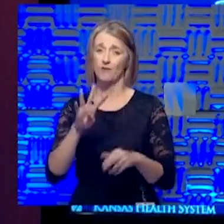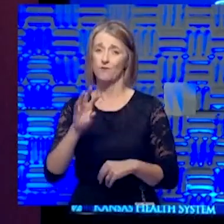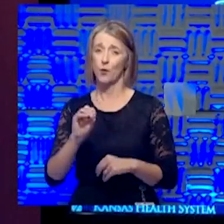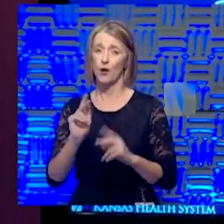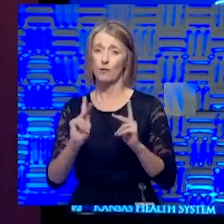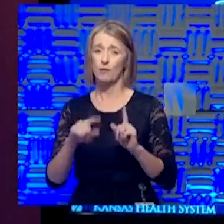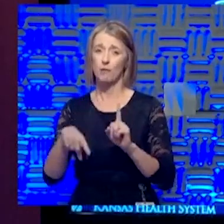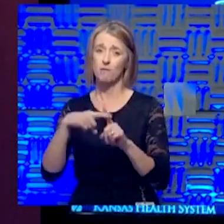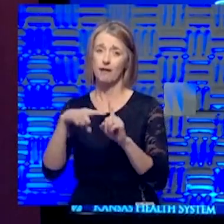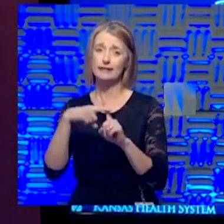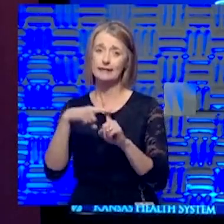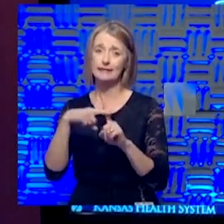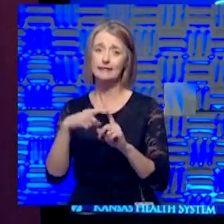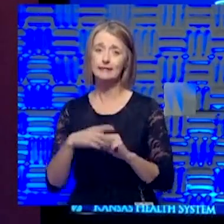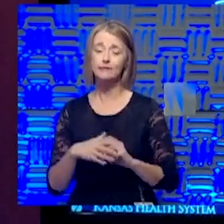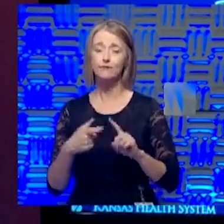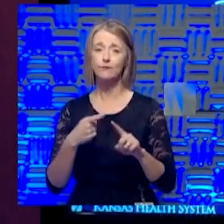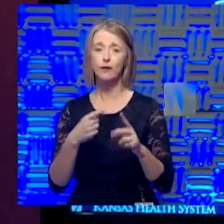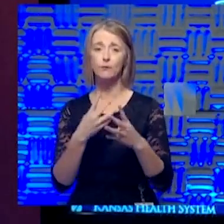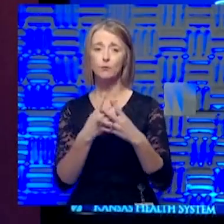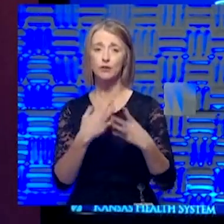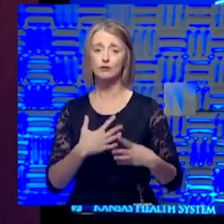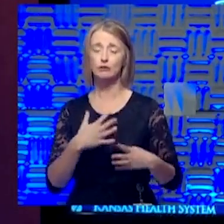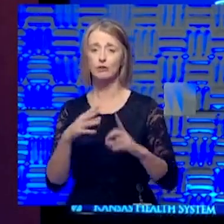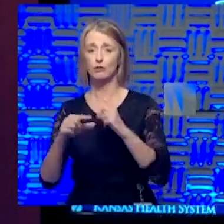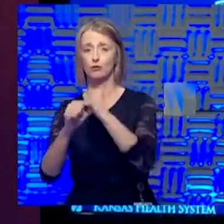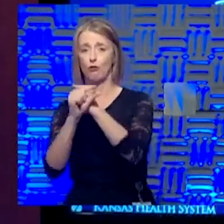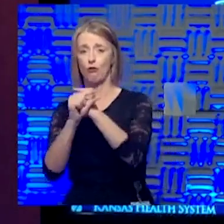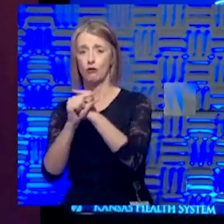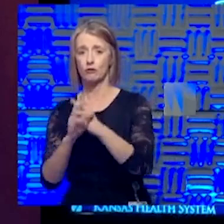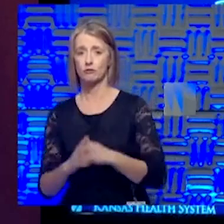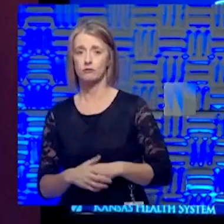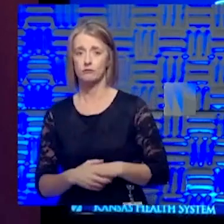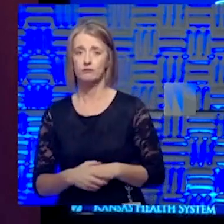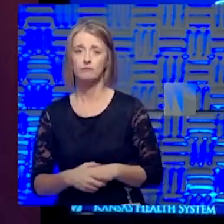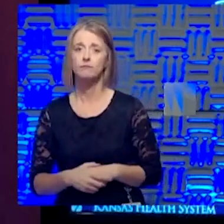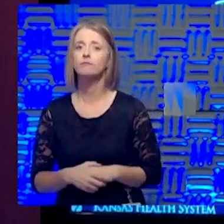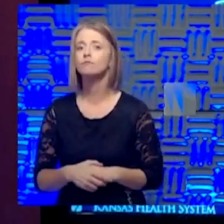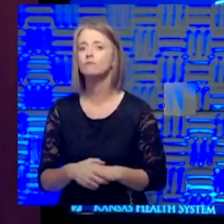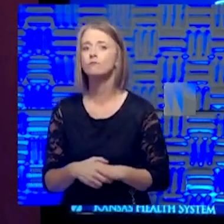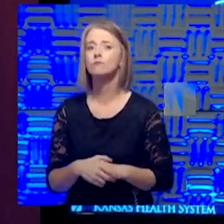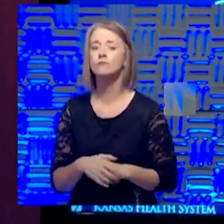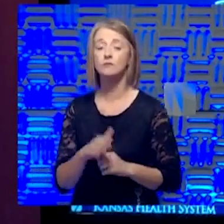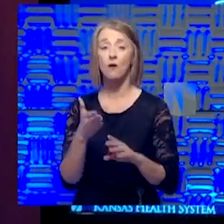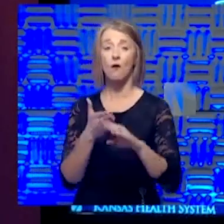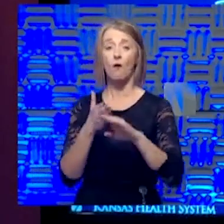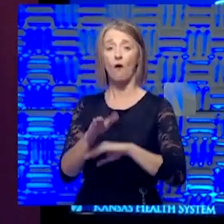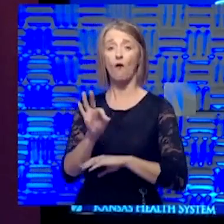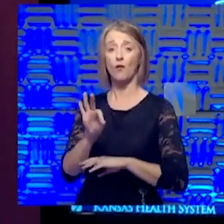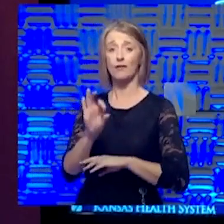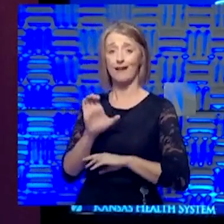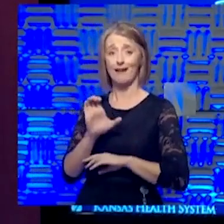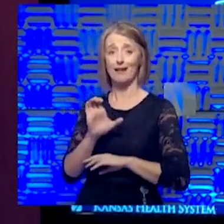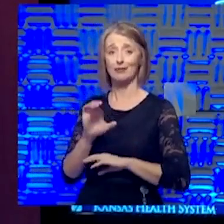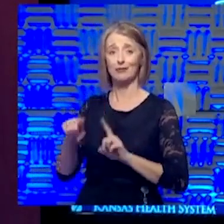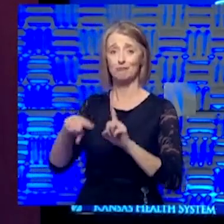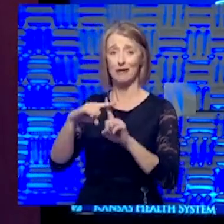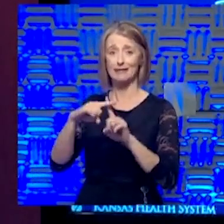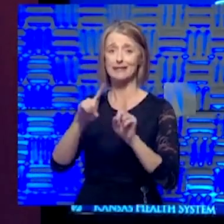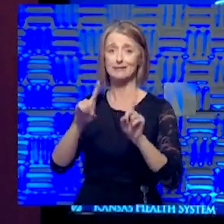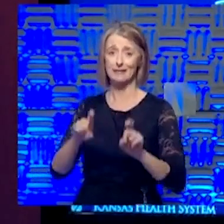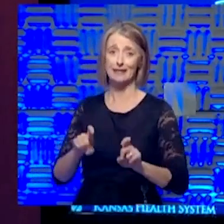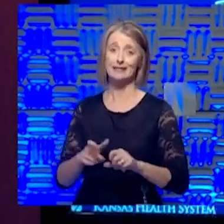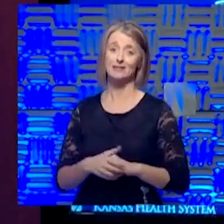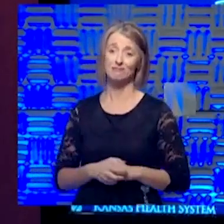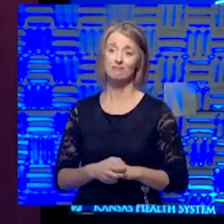positive of the prisoners and the guards. I believe it. Oh, yeah, they had like over 900 test positive. Yeah. So I